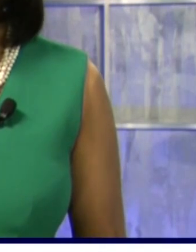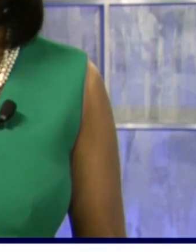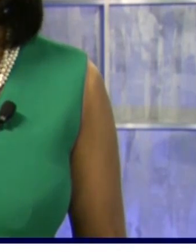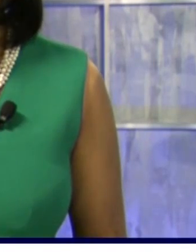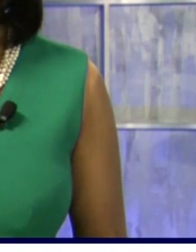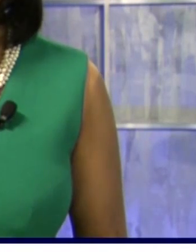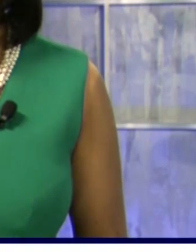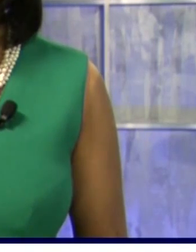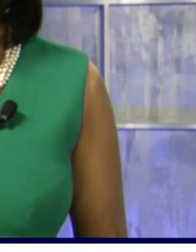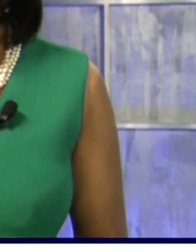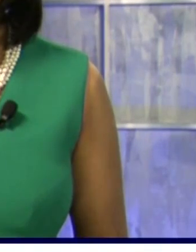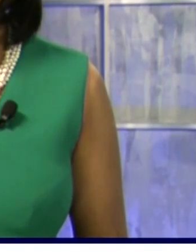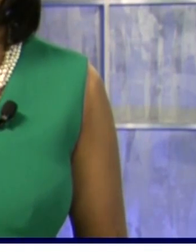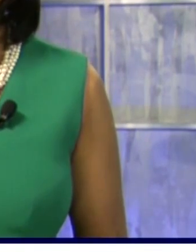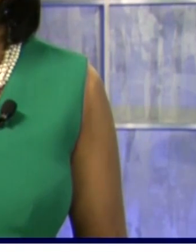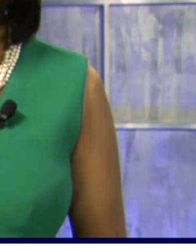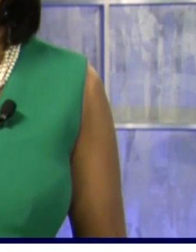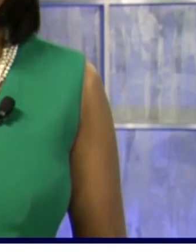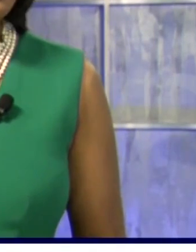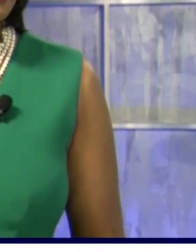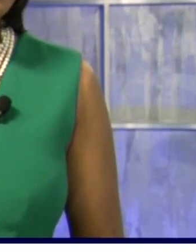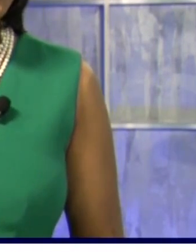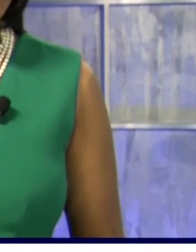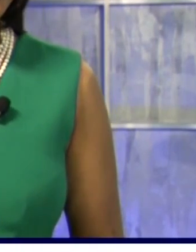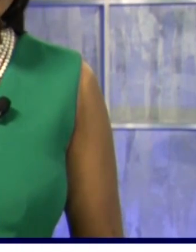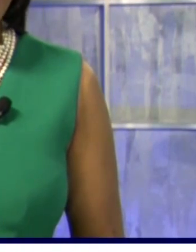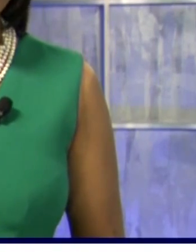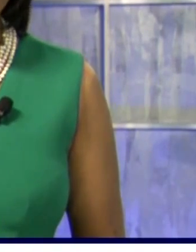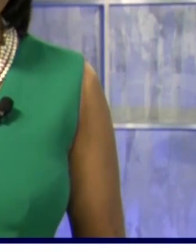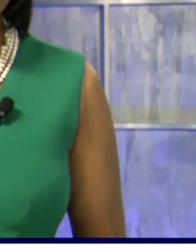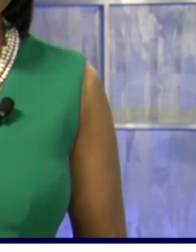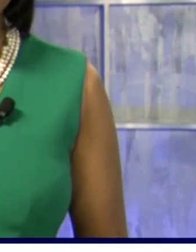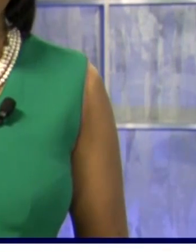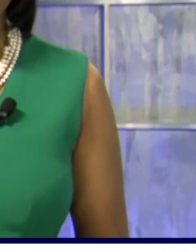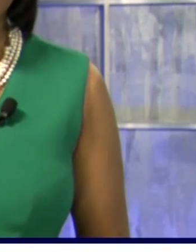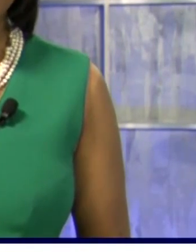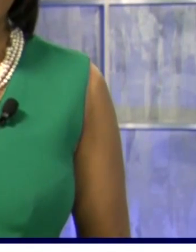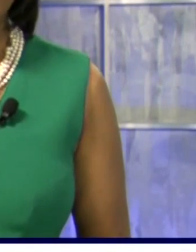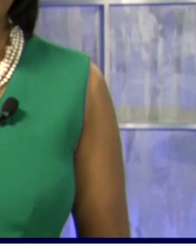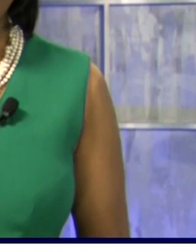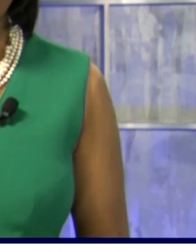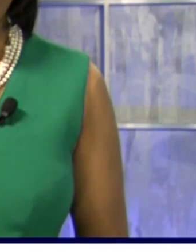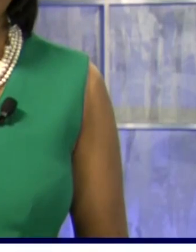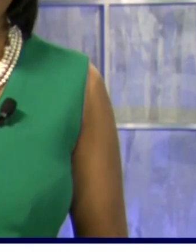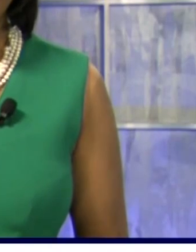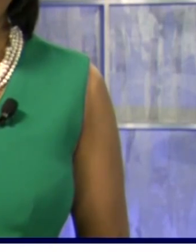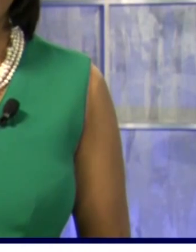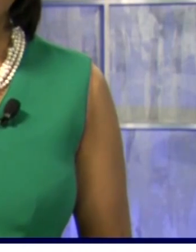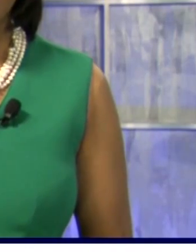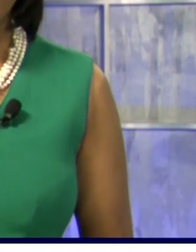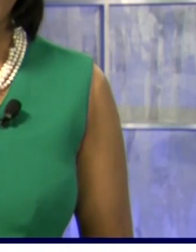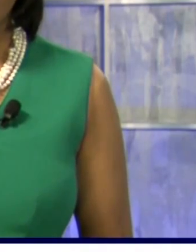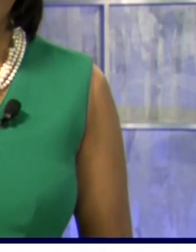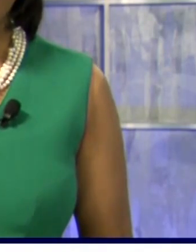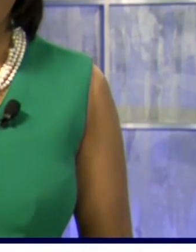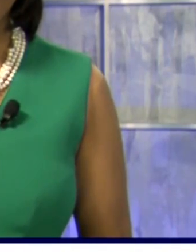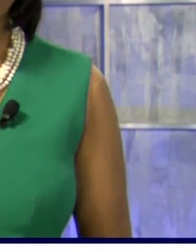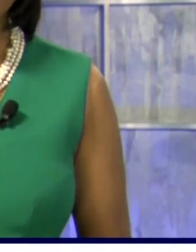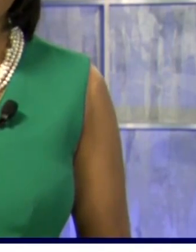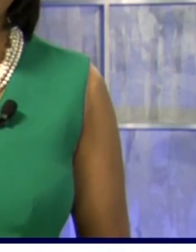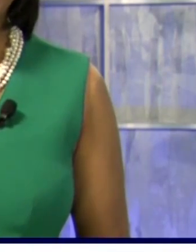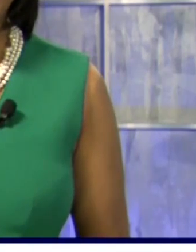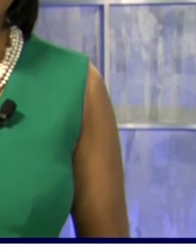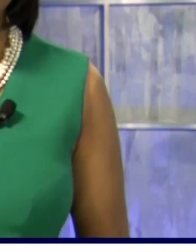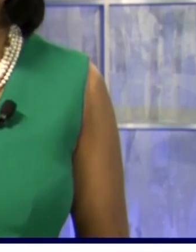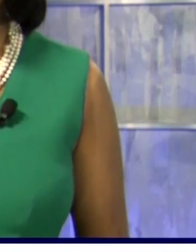to easily accept electronic payments. And in sports, Andre Russell plays a key role in the Knight Riders' IPL win over